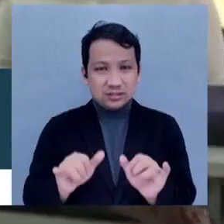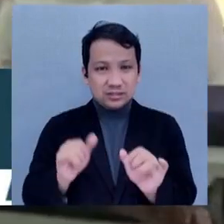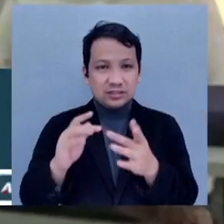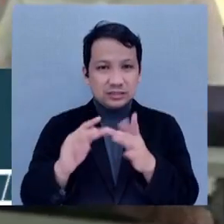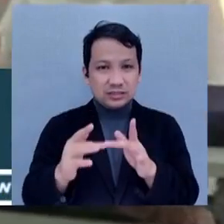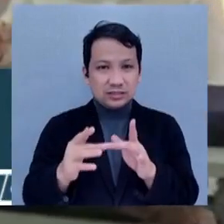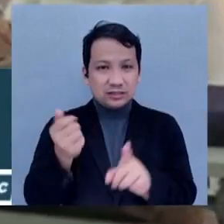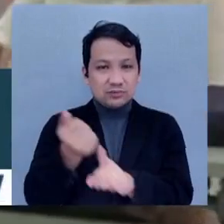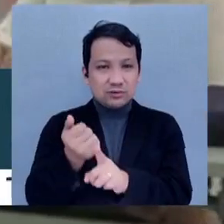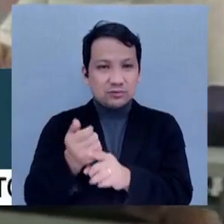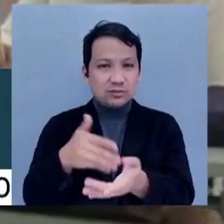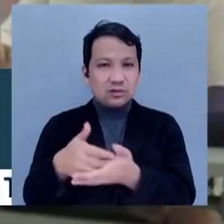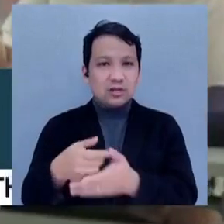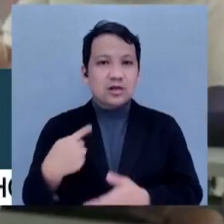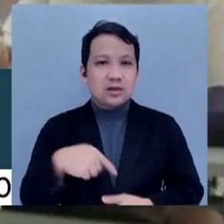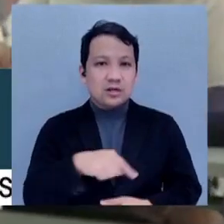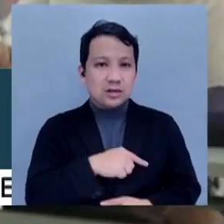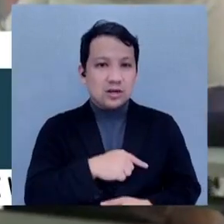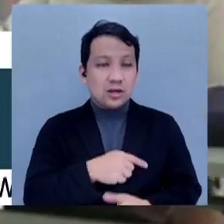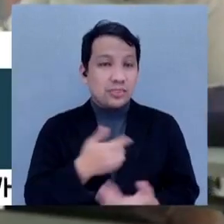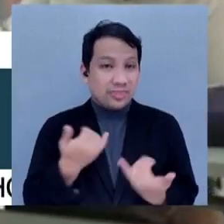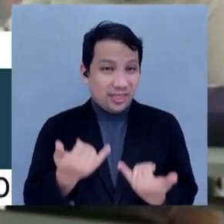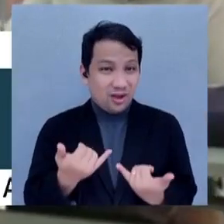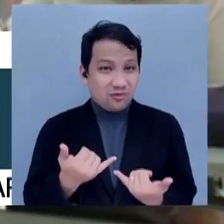have a current